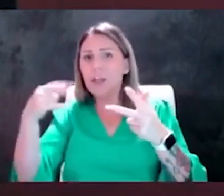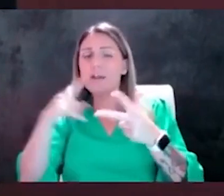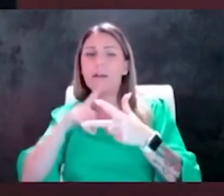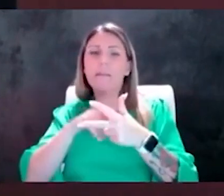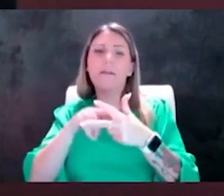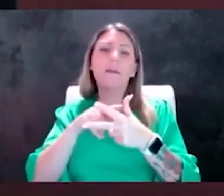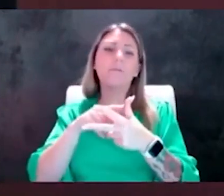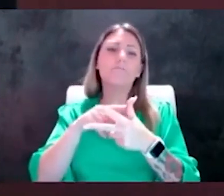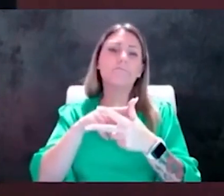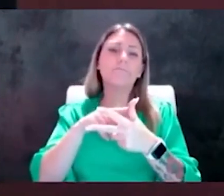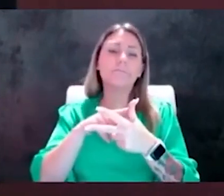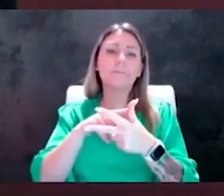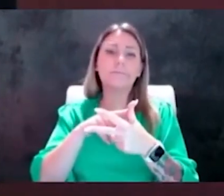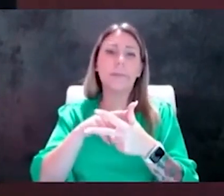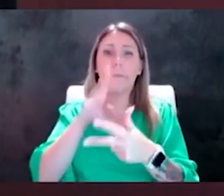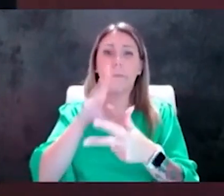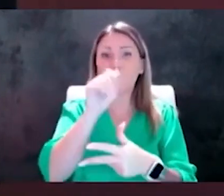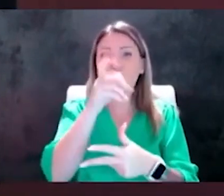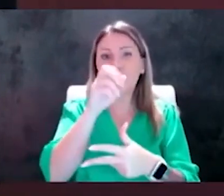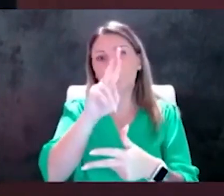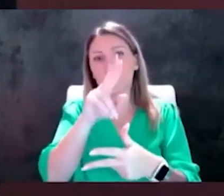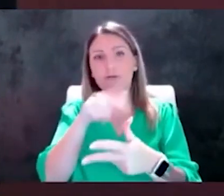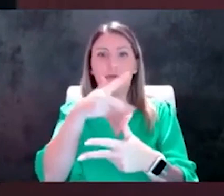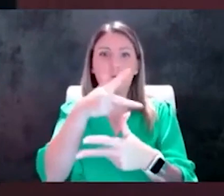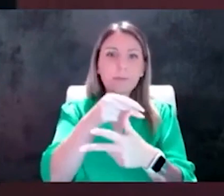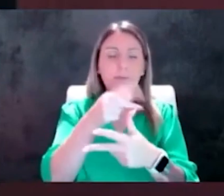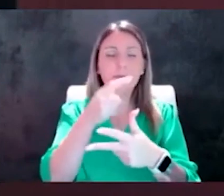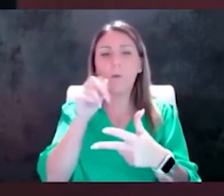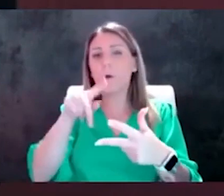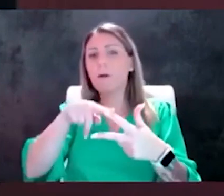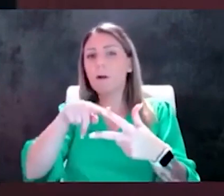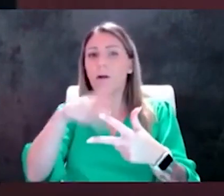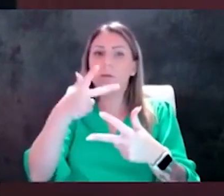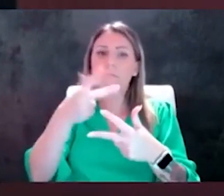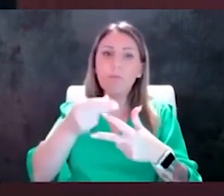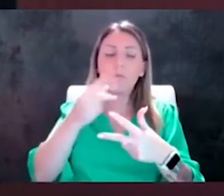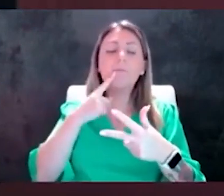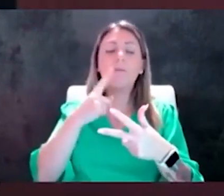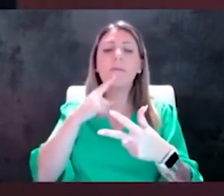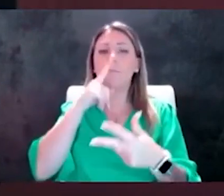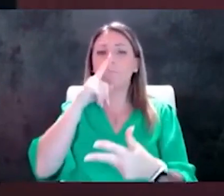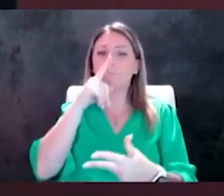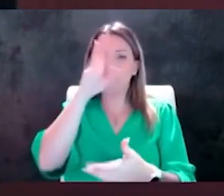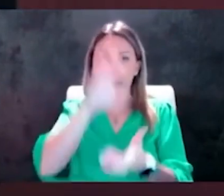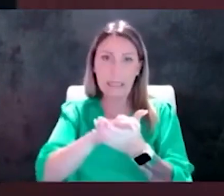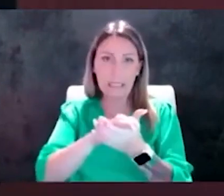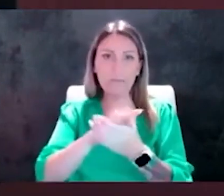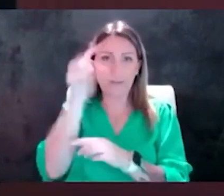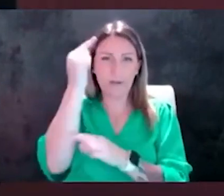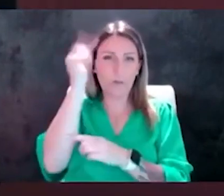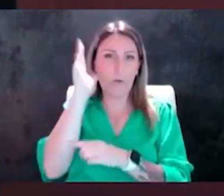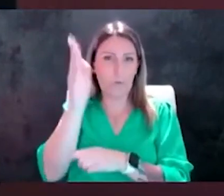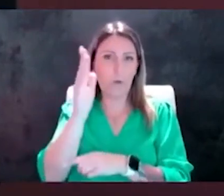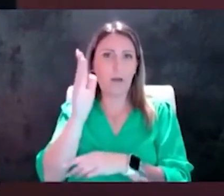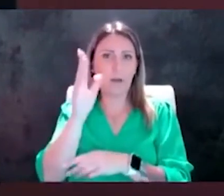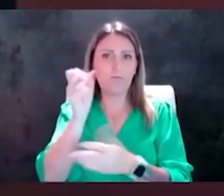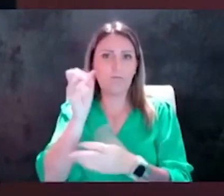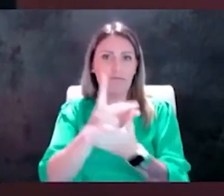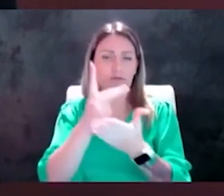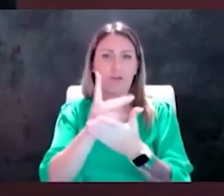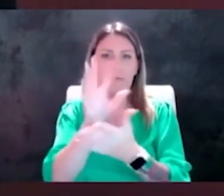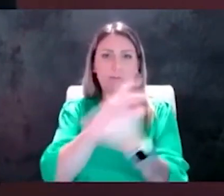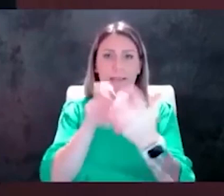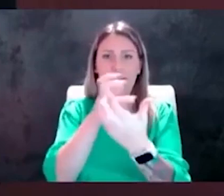there's a lot more we have to learn about, but I do believe that the government is going to say it's okay to mix and match vaccines. So then what do we recommend to